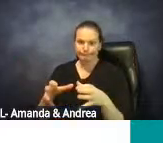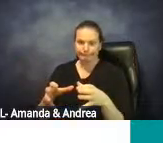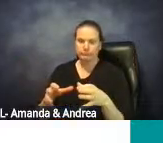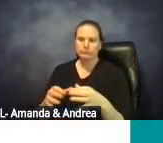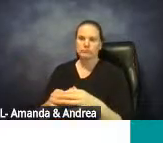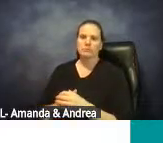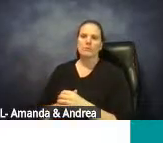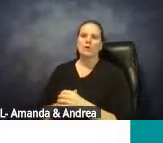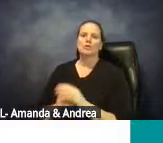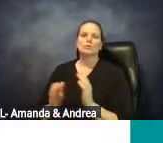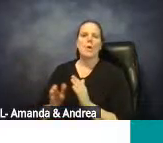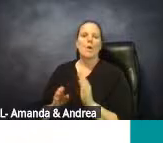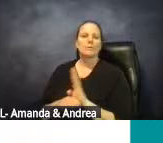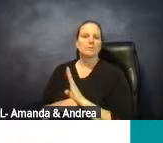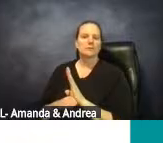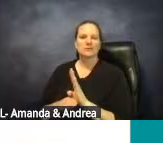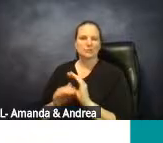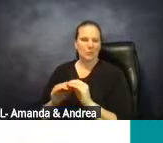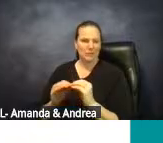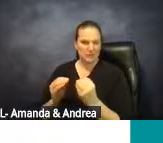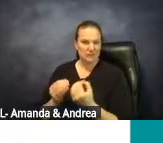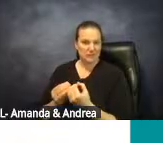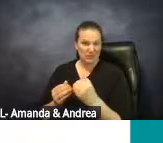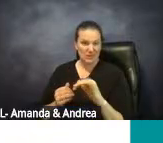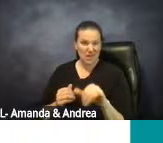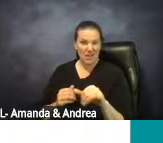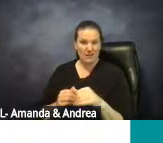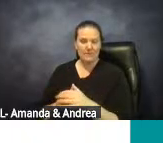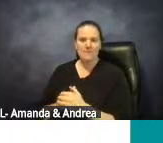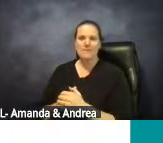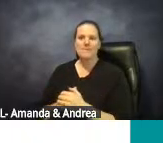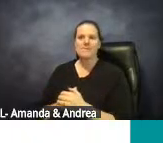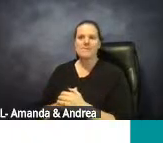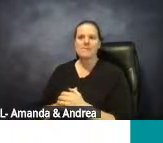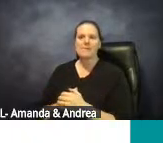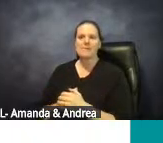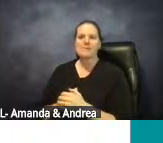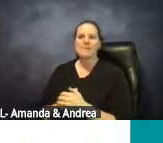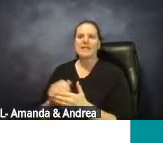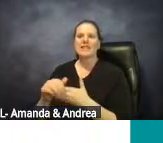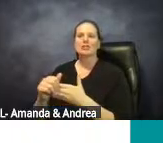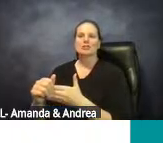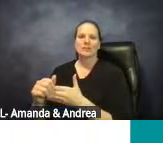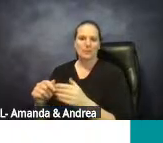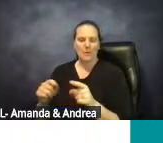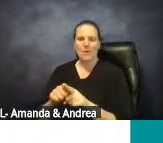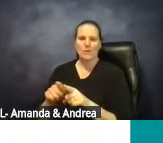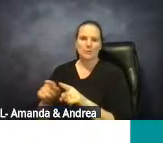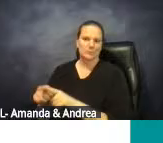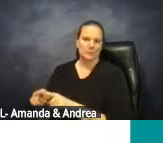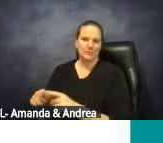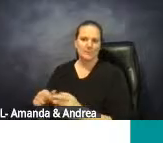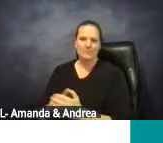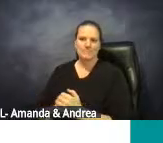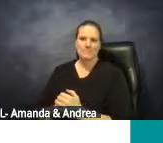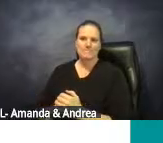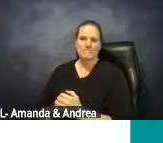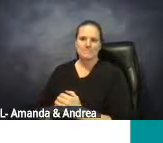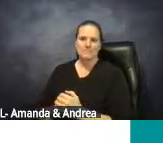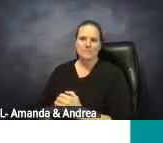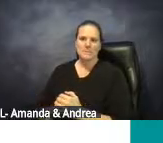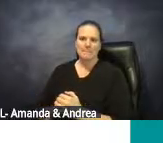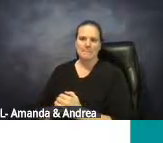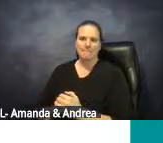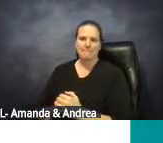our small business organization leadership, as well as, I'm sorry,